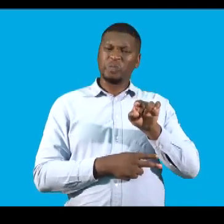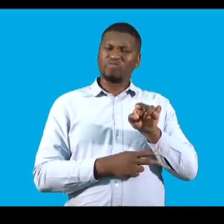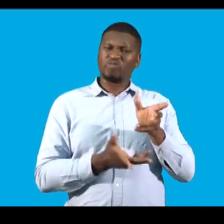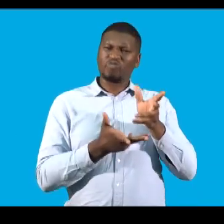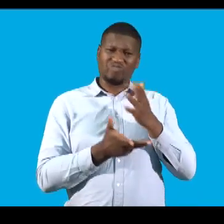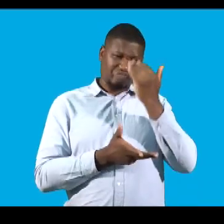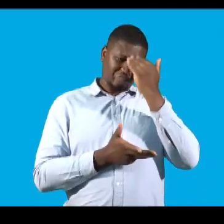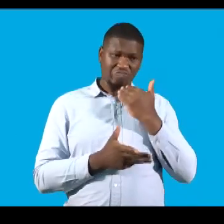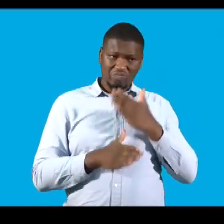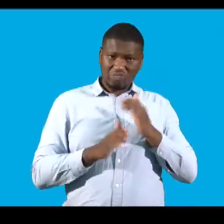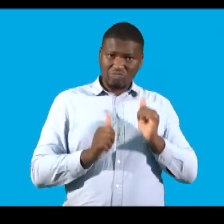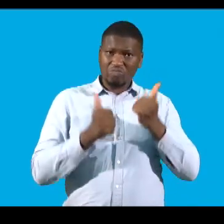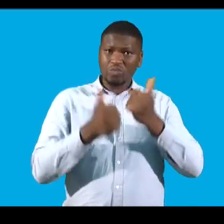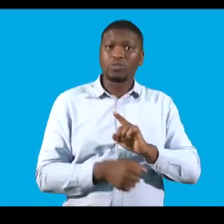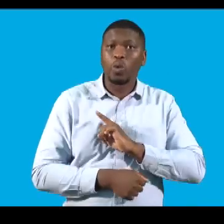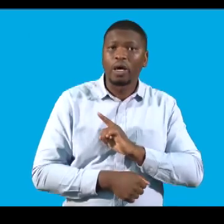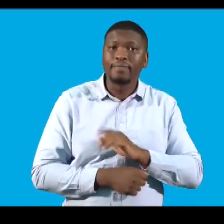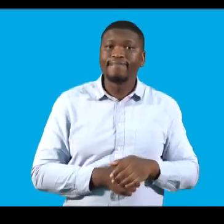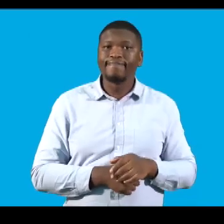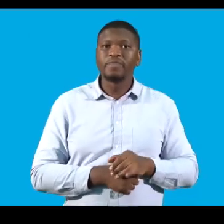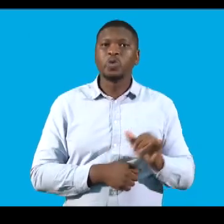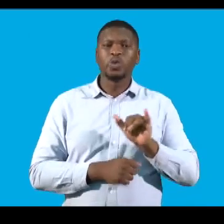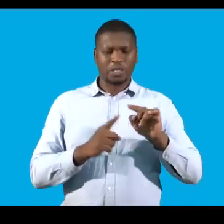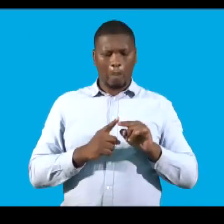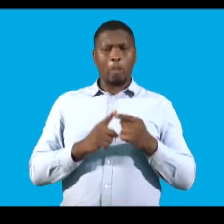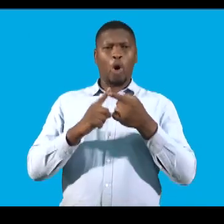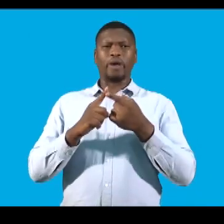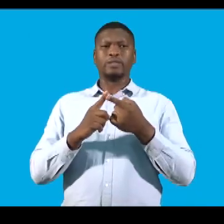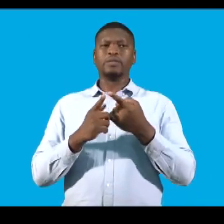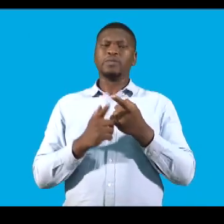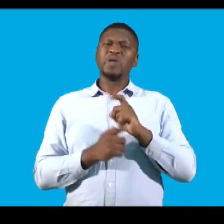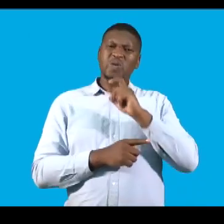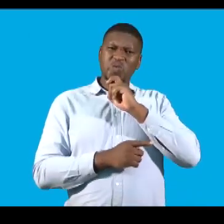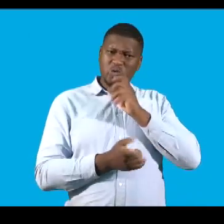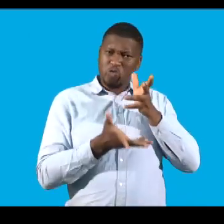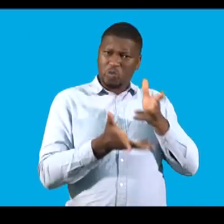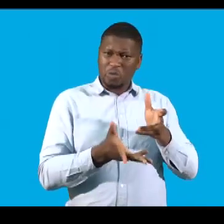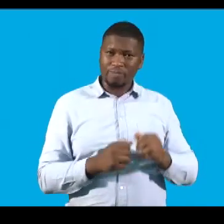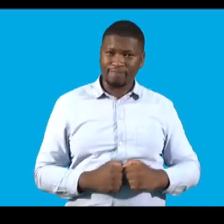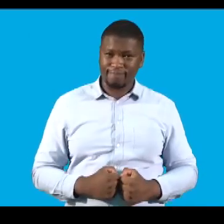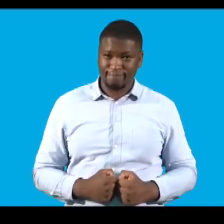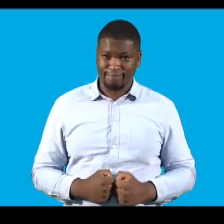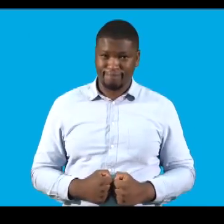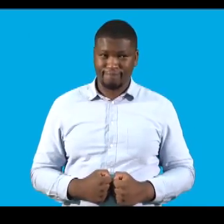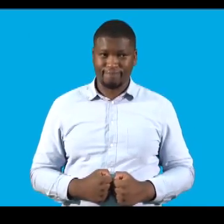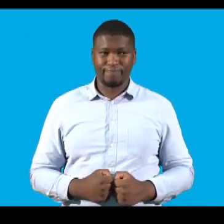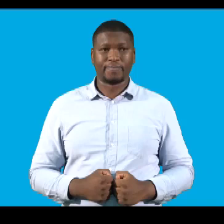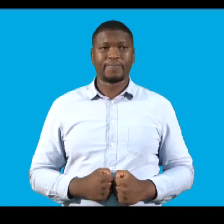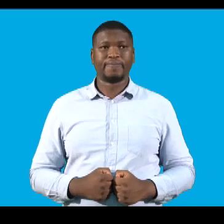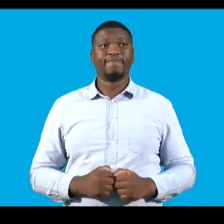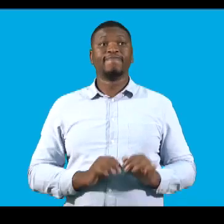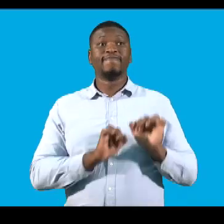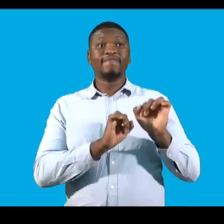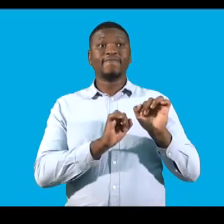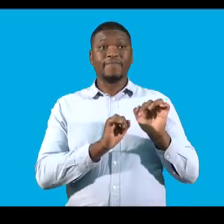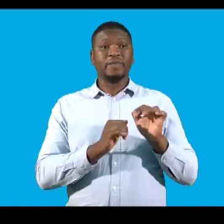this image effective? What point does the speaker make by using these words? The